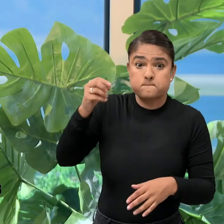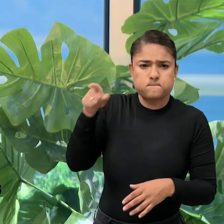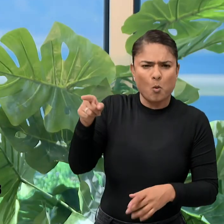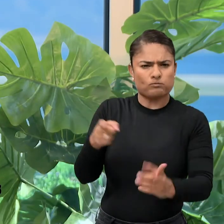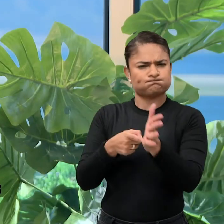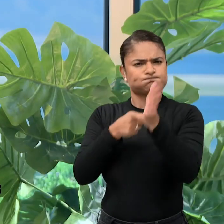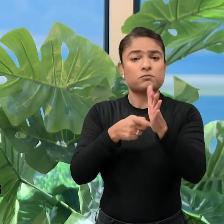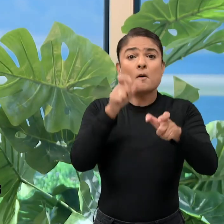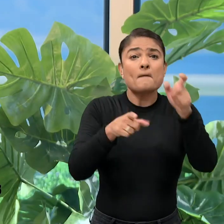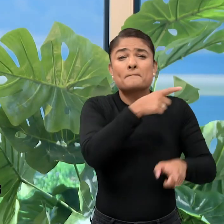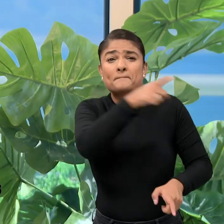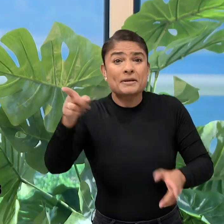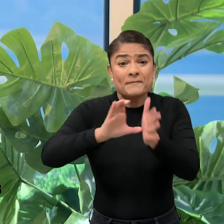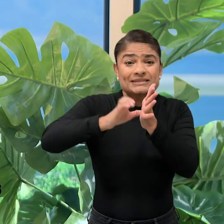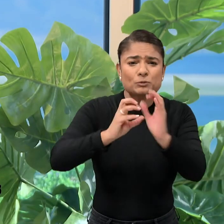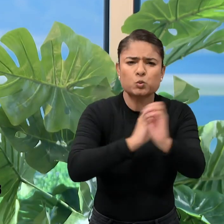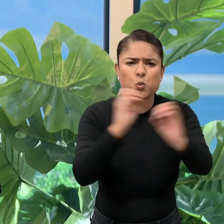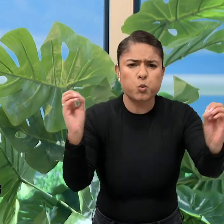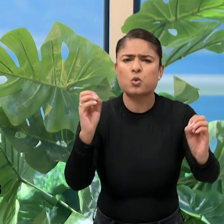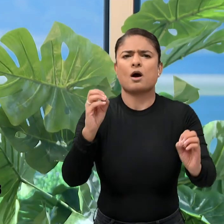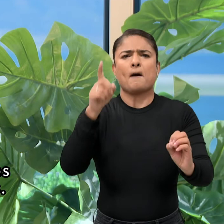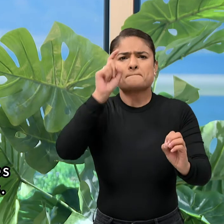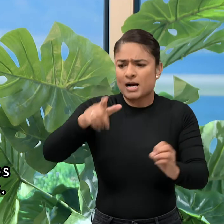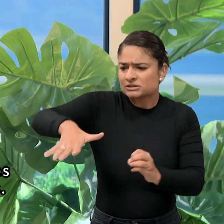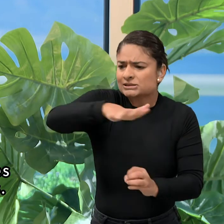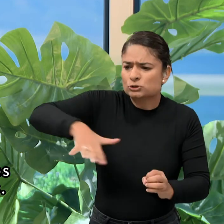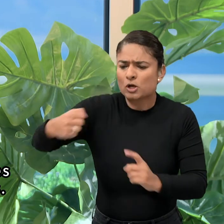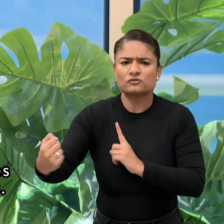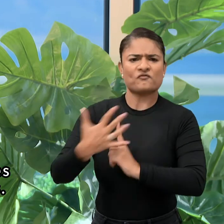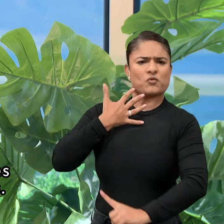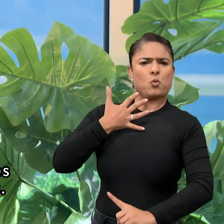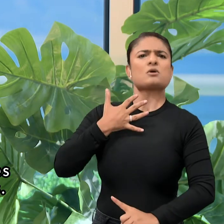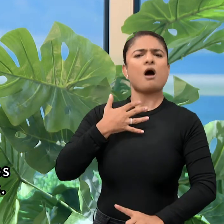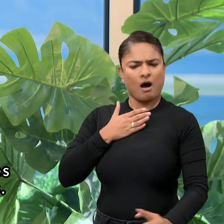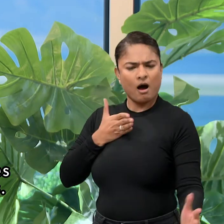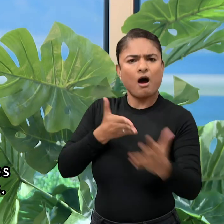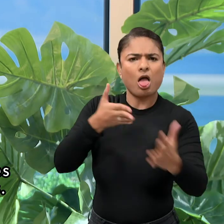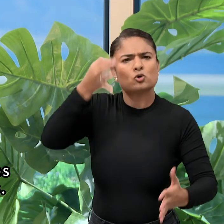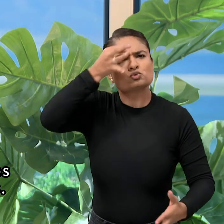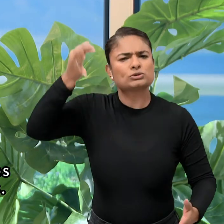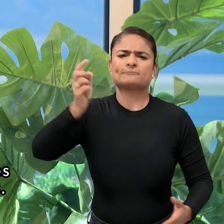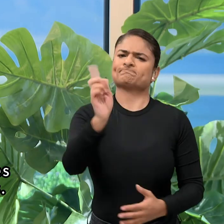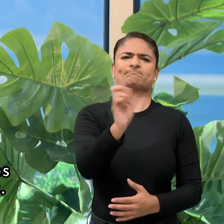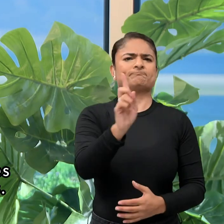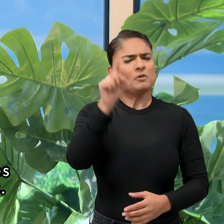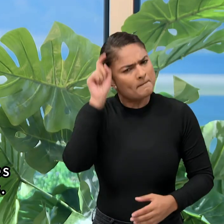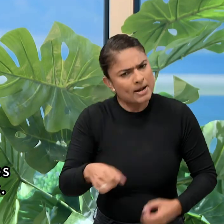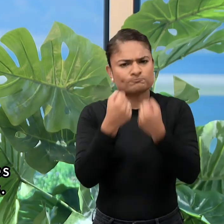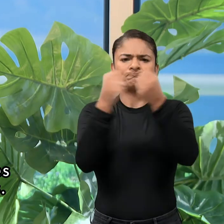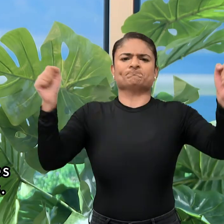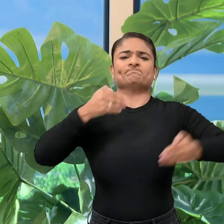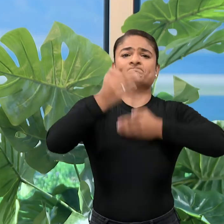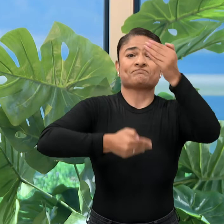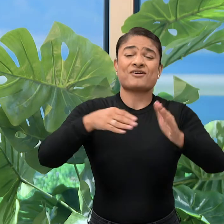Mpho is vasbeslote dat mense met of sonder gestremdhede nie moet toelaat dat hul omstandighede in die pad staan van hul drome